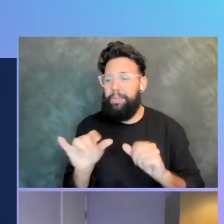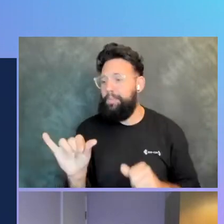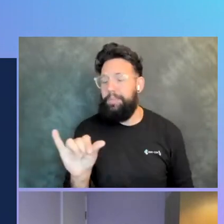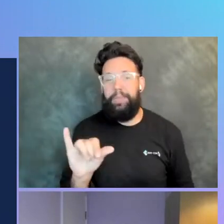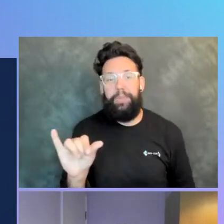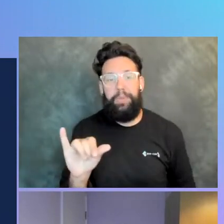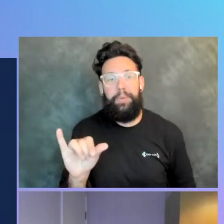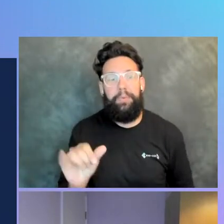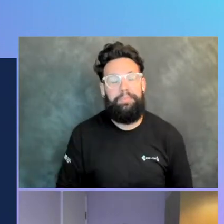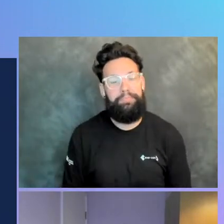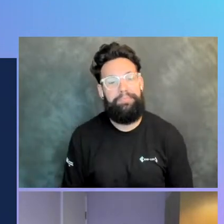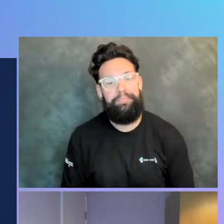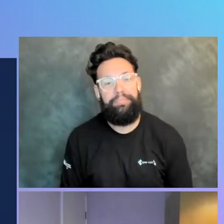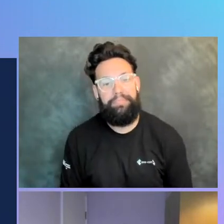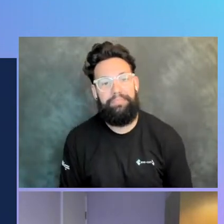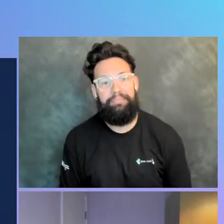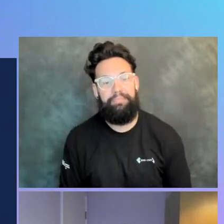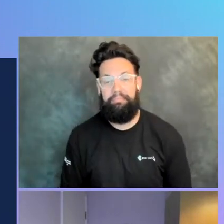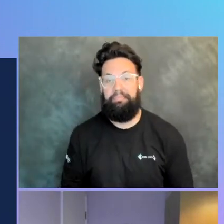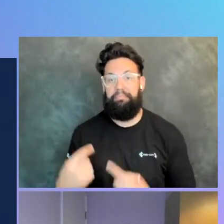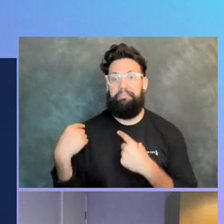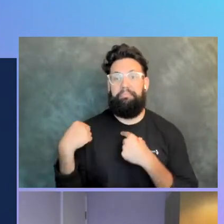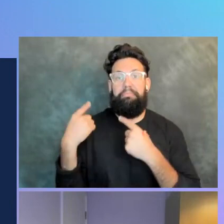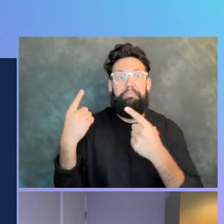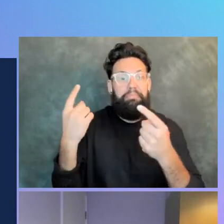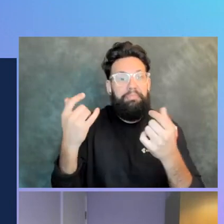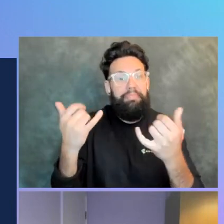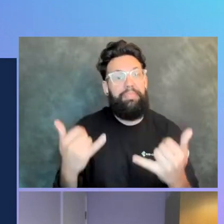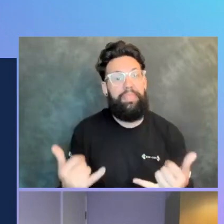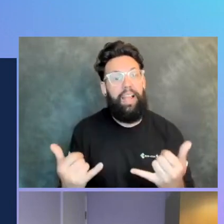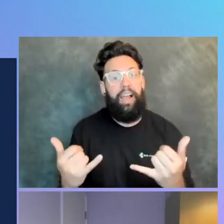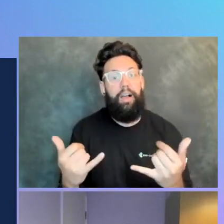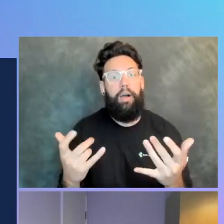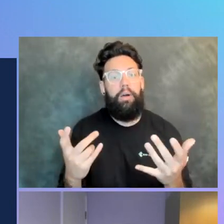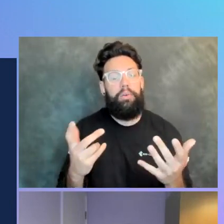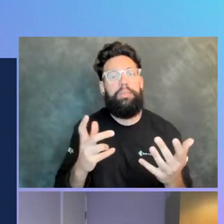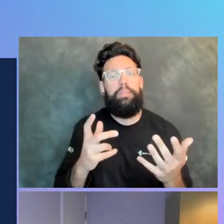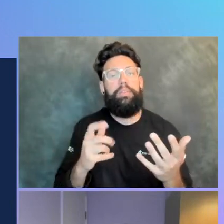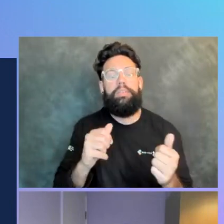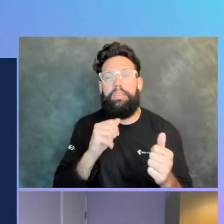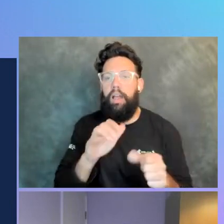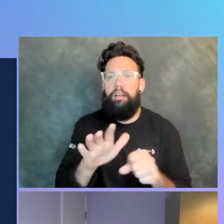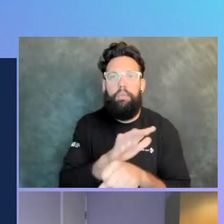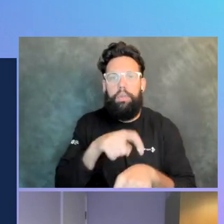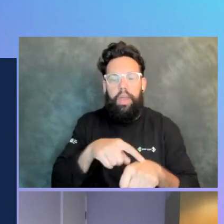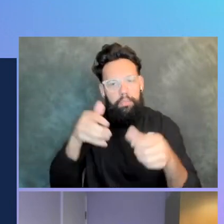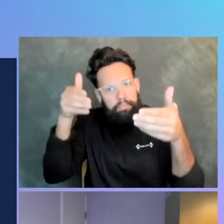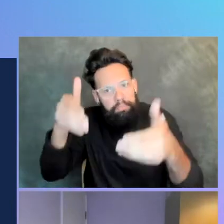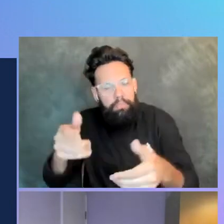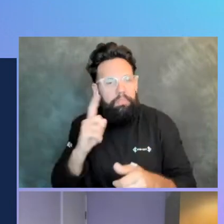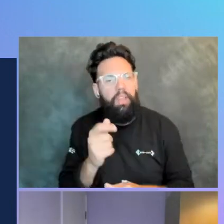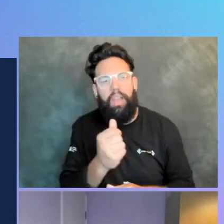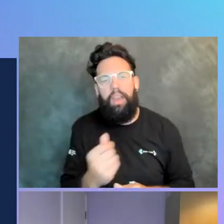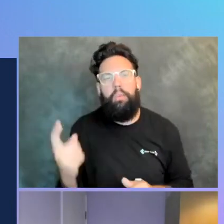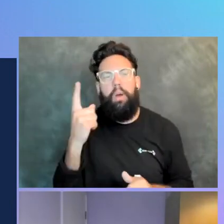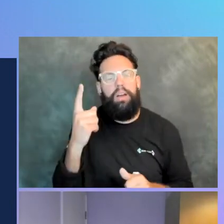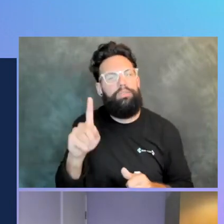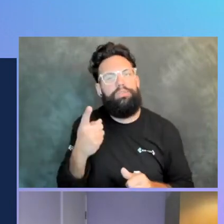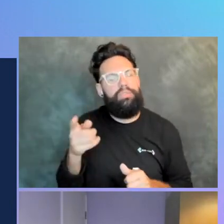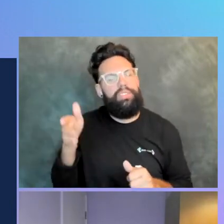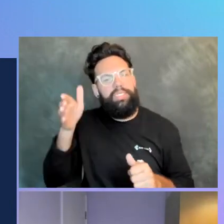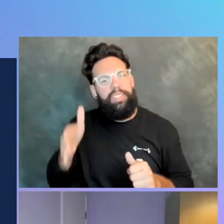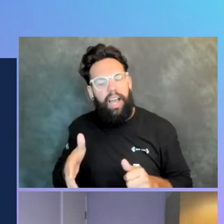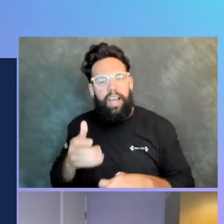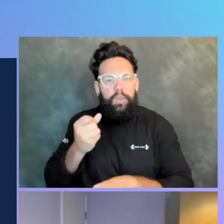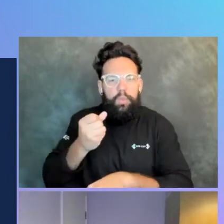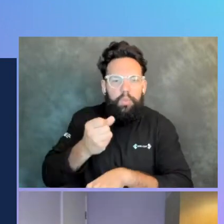of resource. Up until this point, it has been a side of desk project for one of my wonderful accessibility ambassadors, Michelle